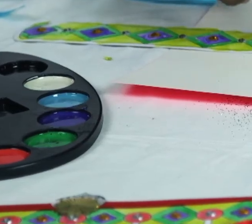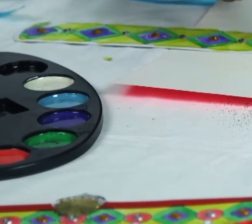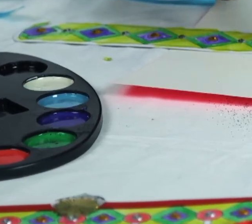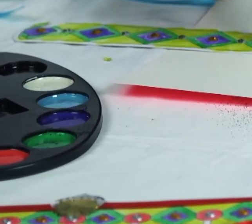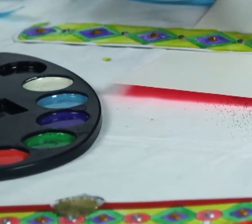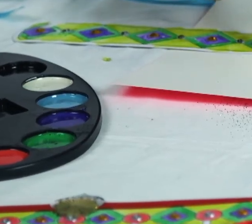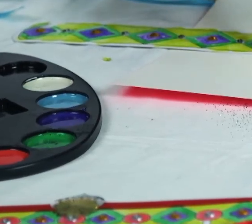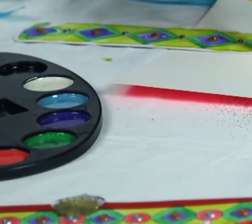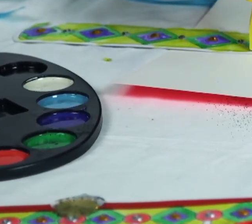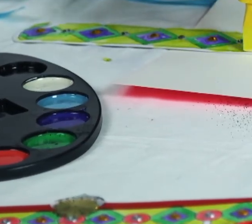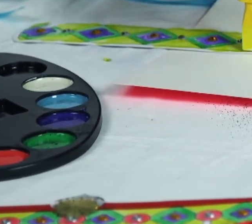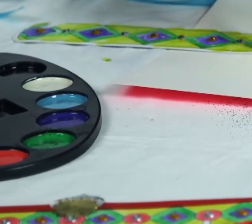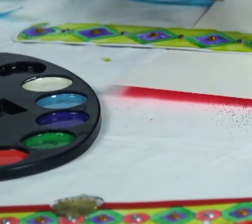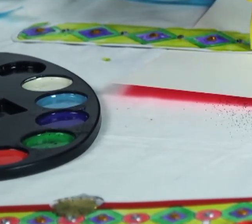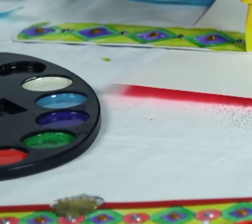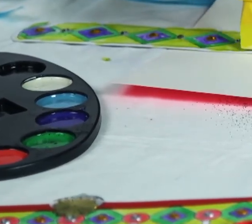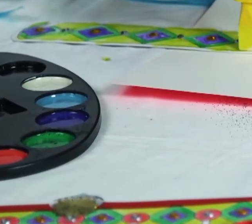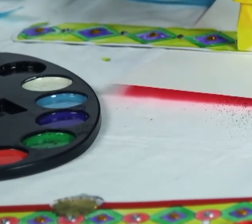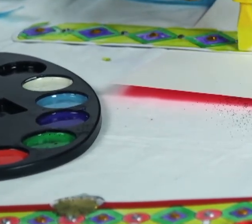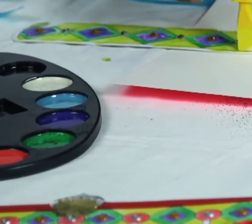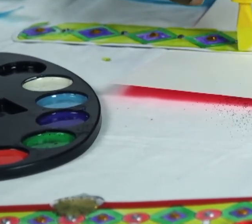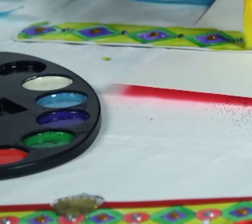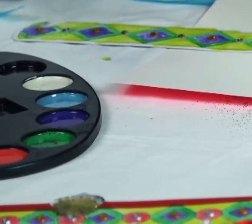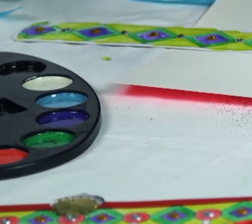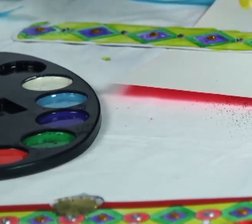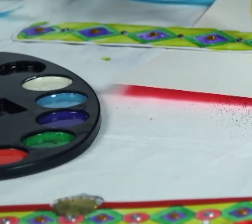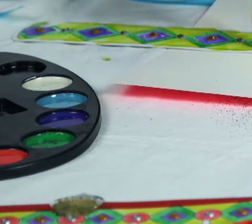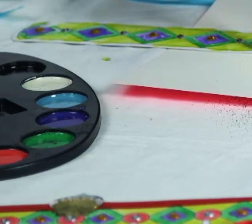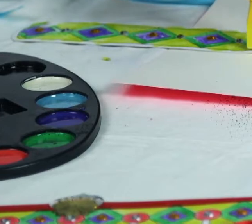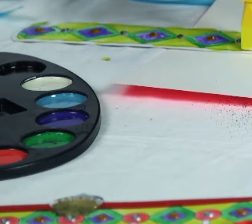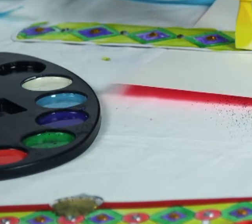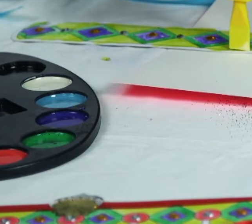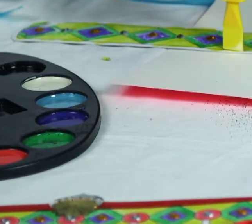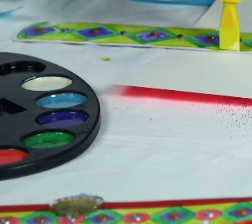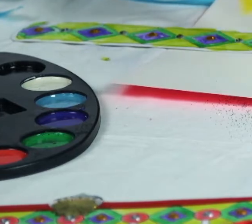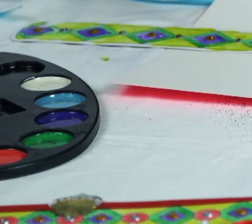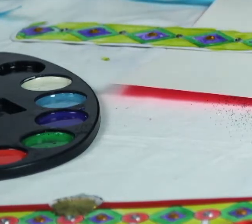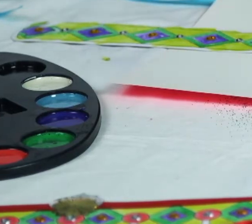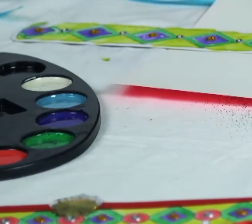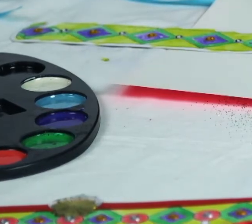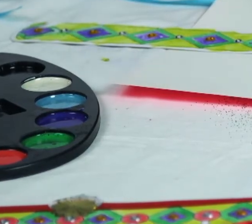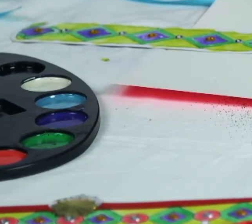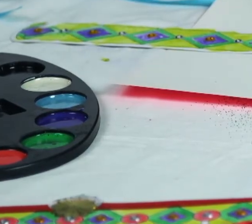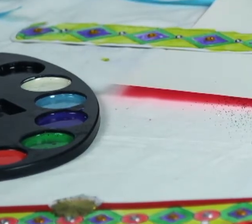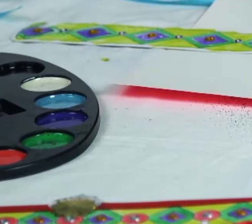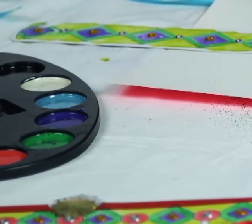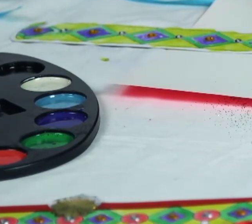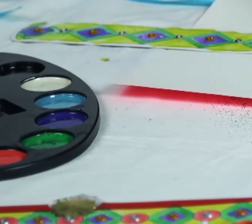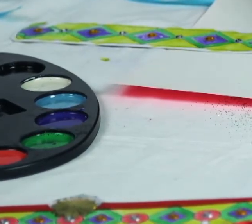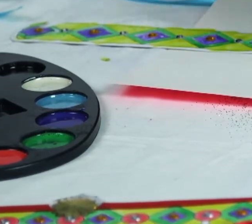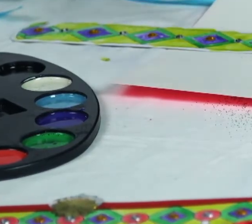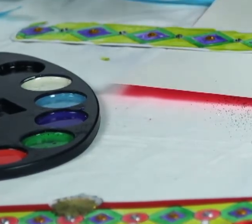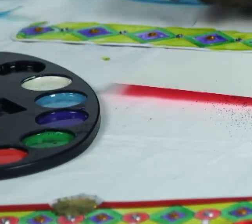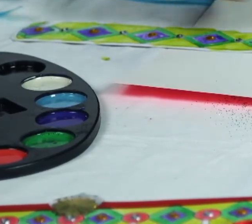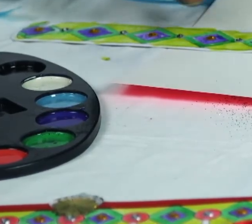Because remember earlier on, whilst we were painting, I did say don't worry about going